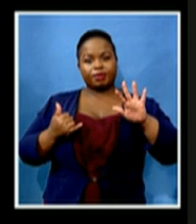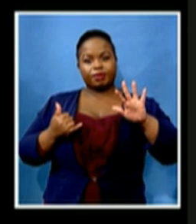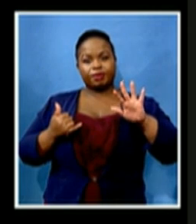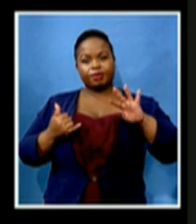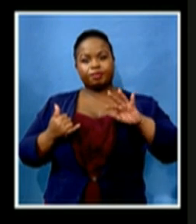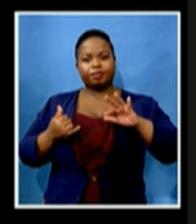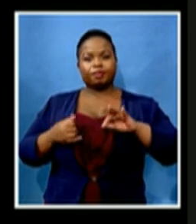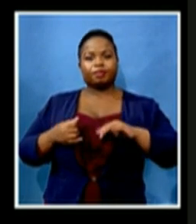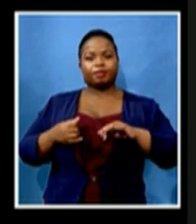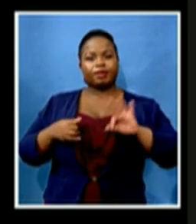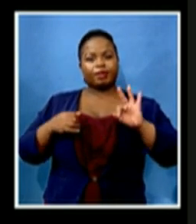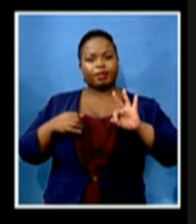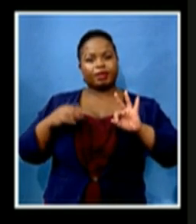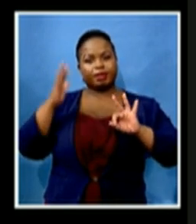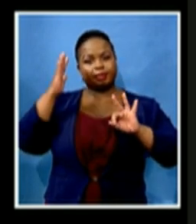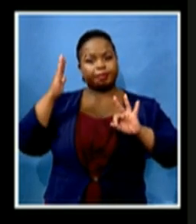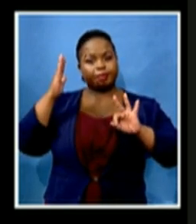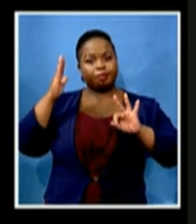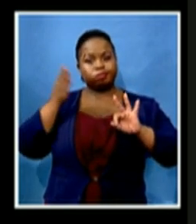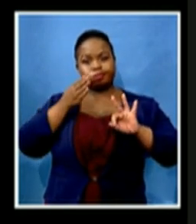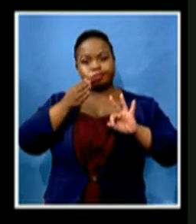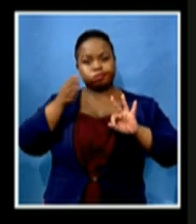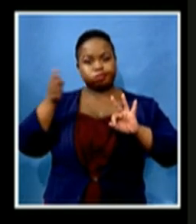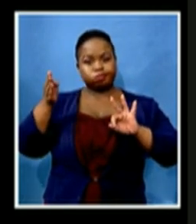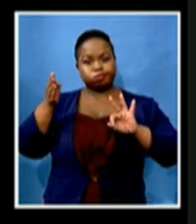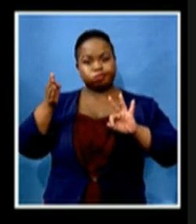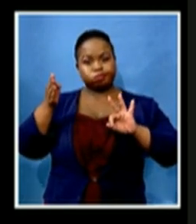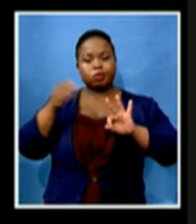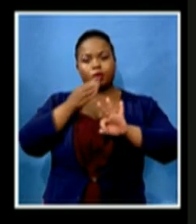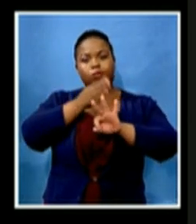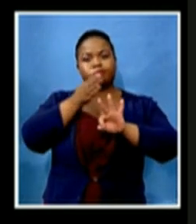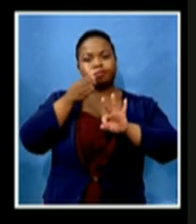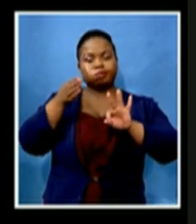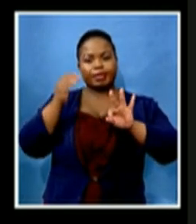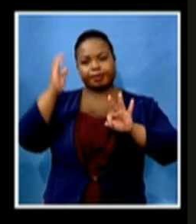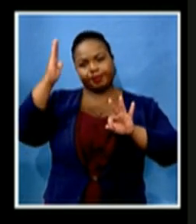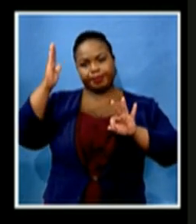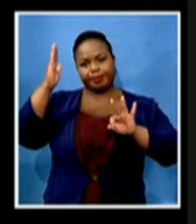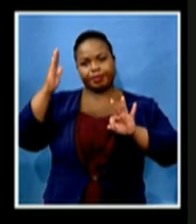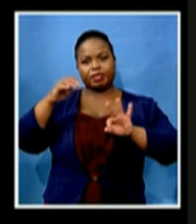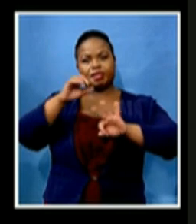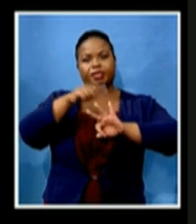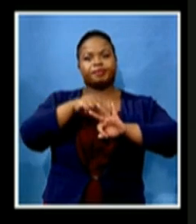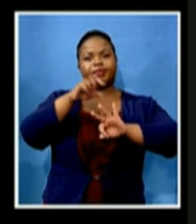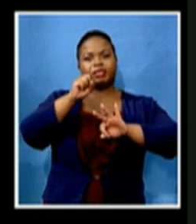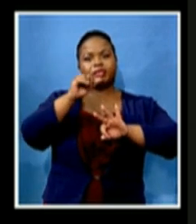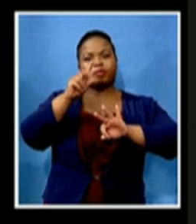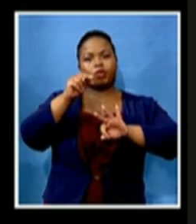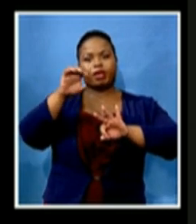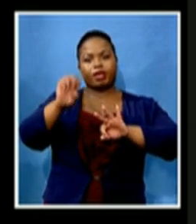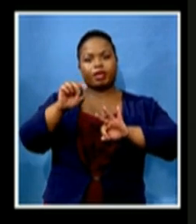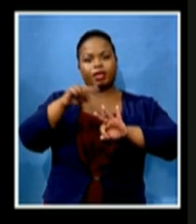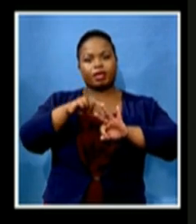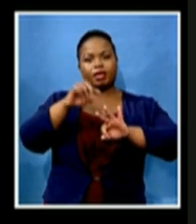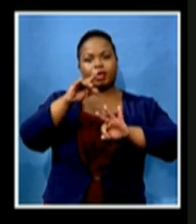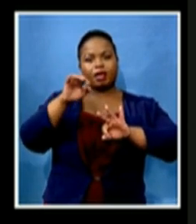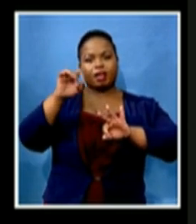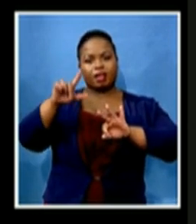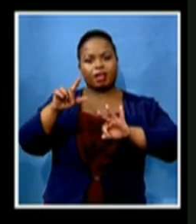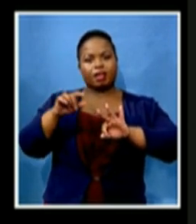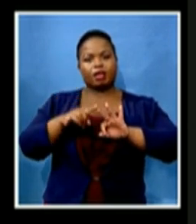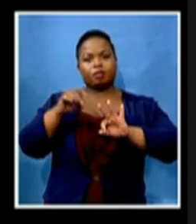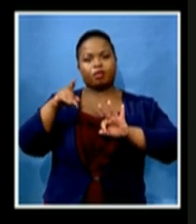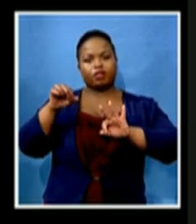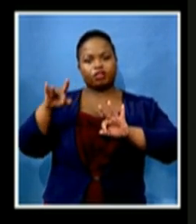okay, we'll take these first 3 hands. We've got Simone, Pravesh, and Kyle. If we can start with Simone, please, followed by Pravesh and Kyle. We'll take those